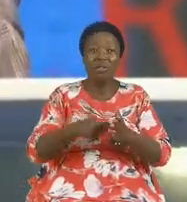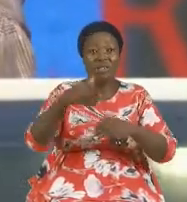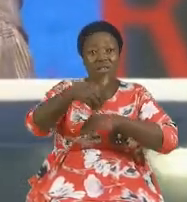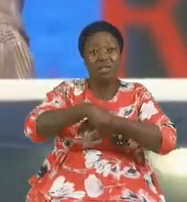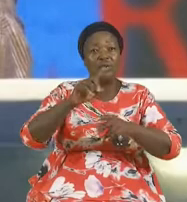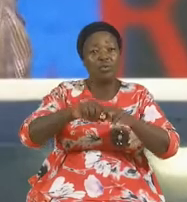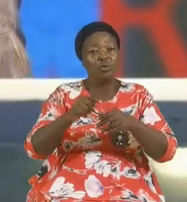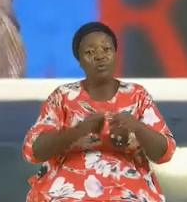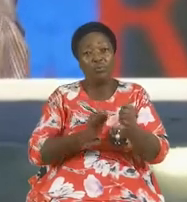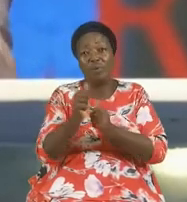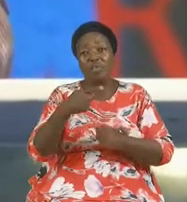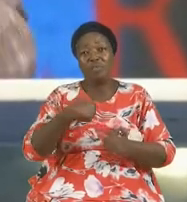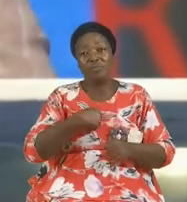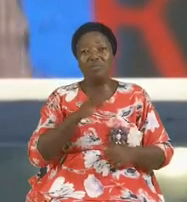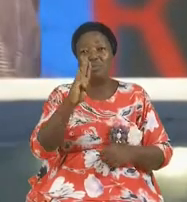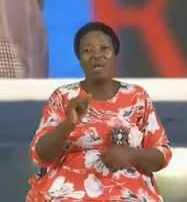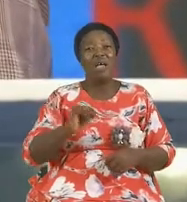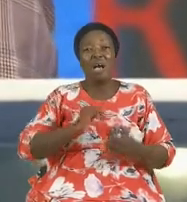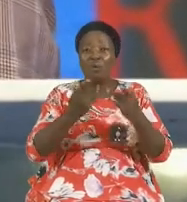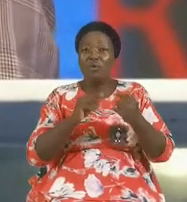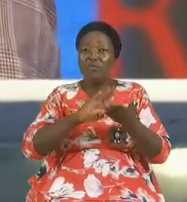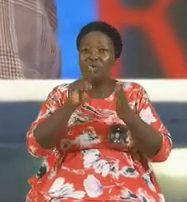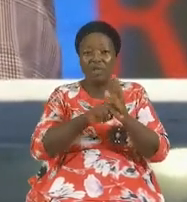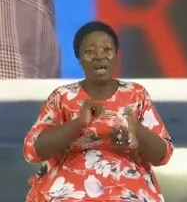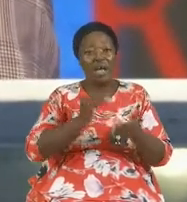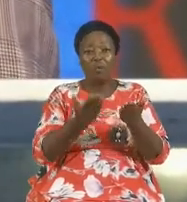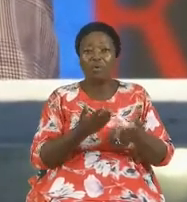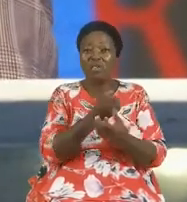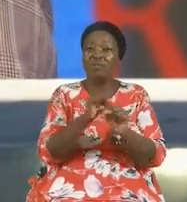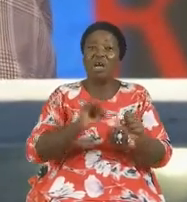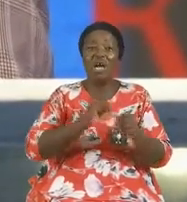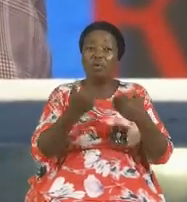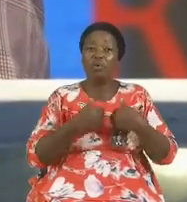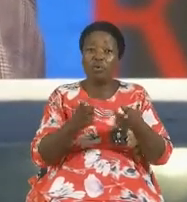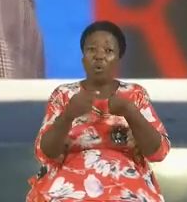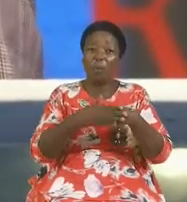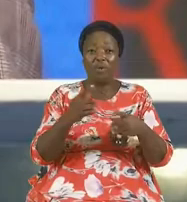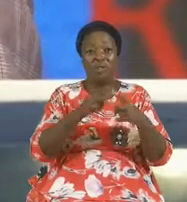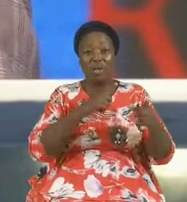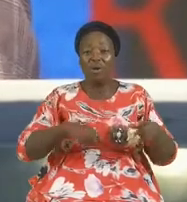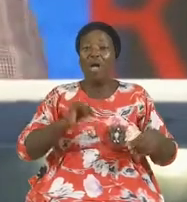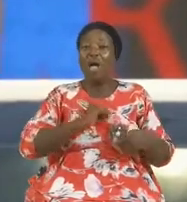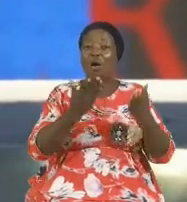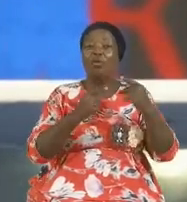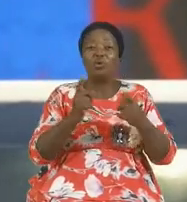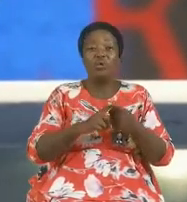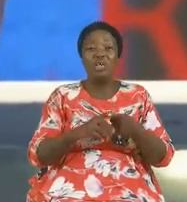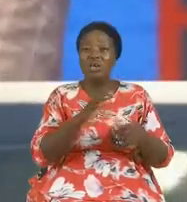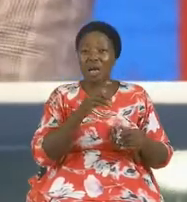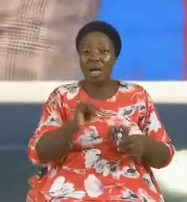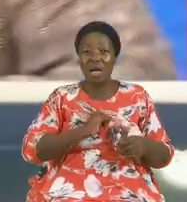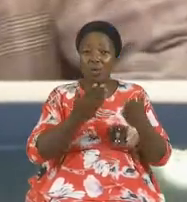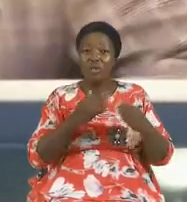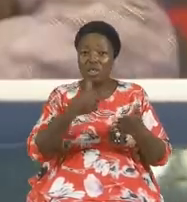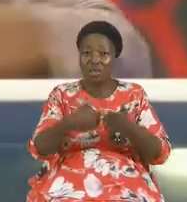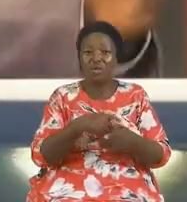I will not allow this night to pass me by. I want forgiveness. I want salvation. I want